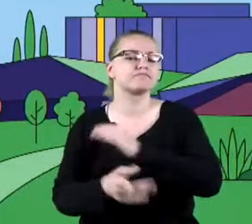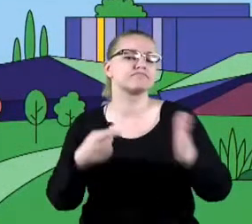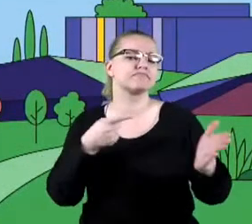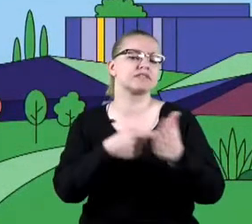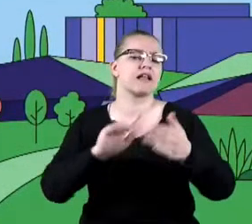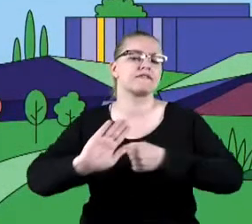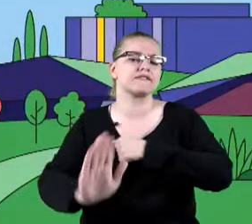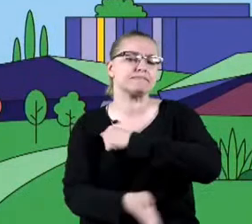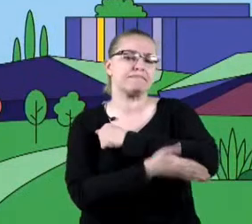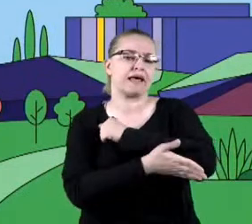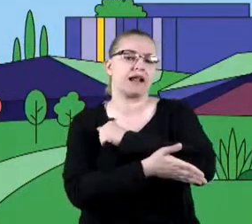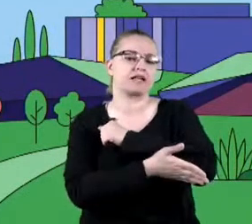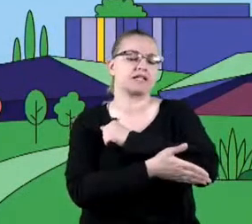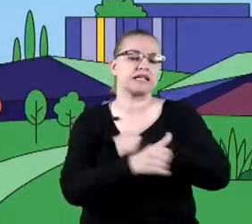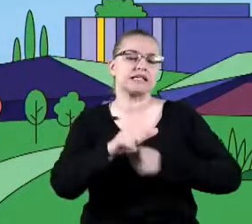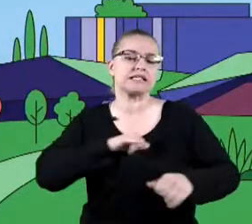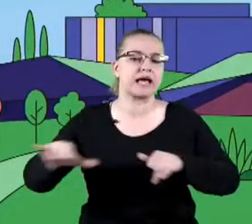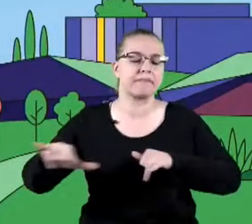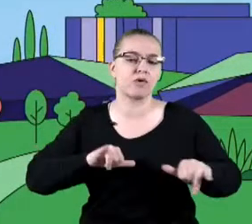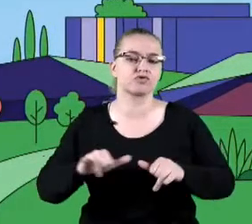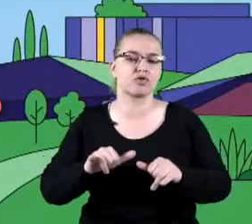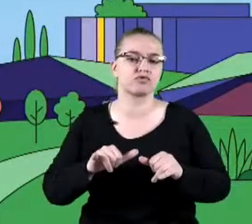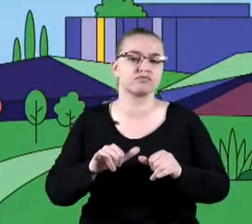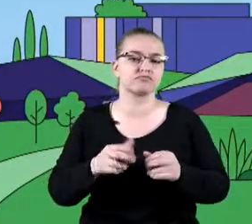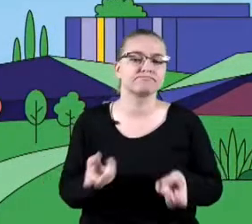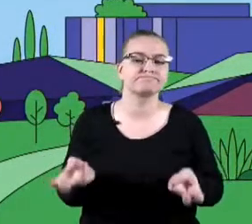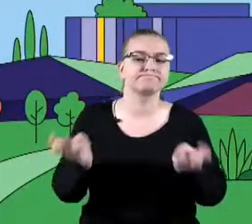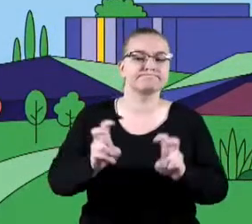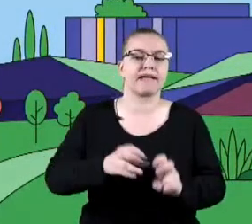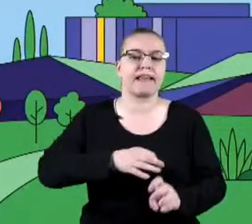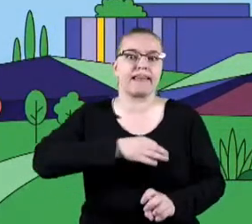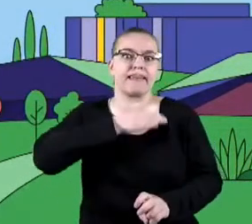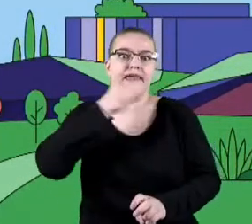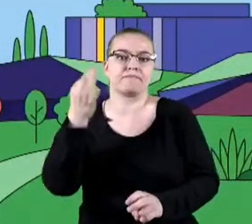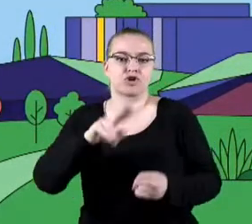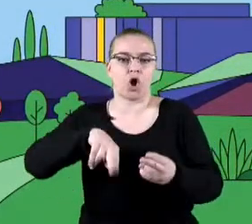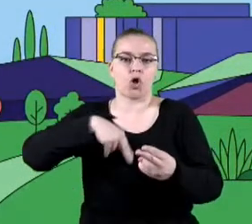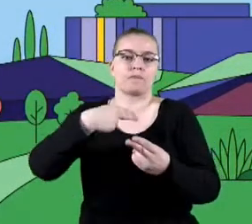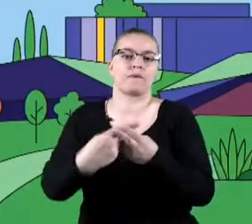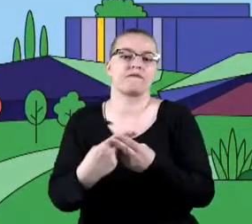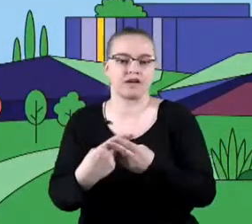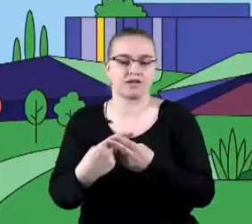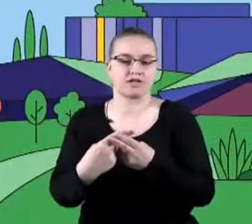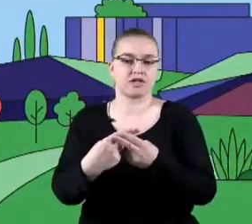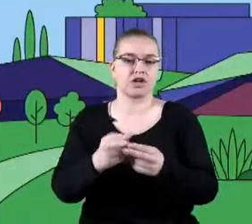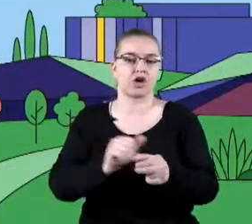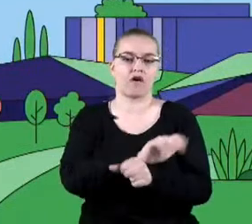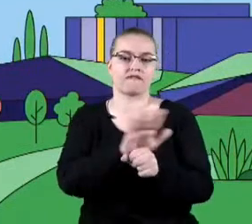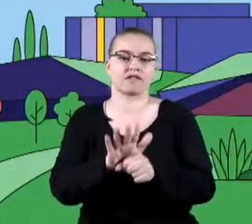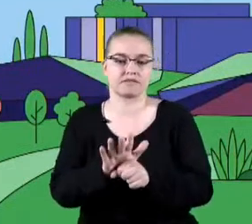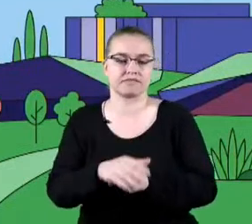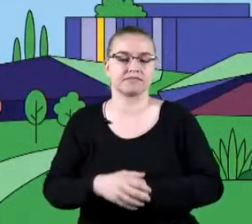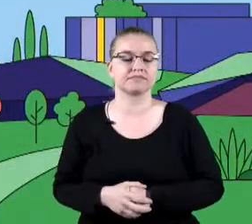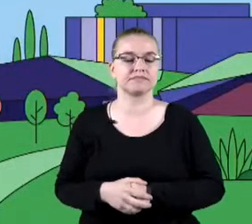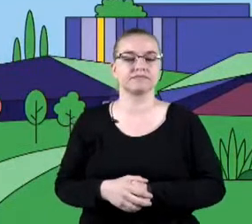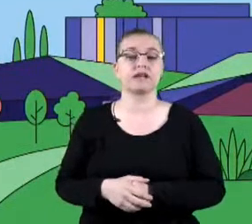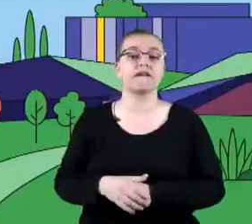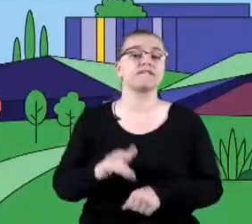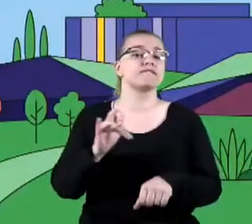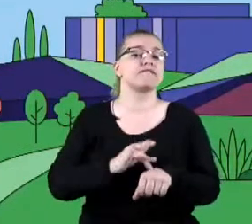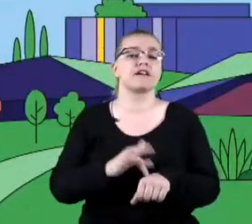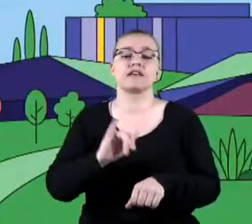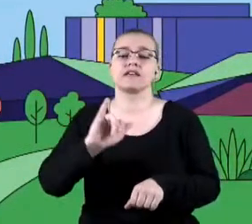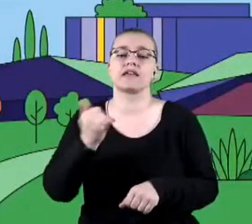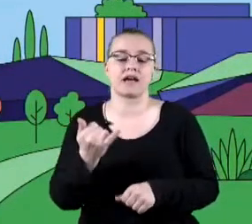the COVID-19. The objectives of the study are to examine and